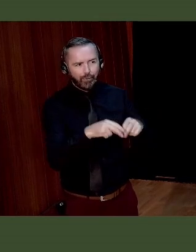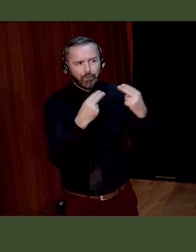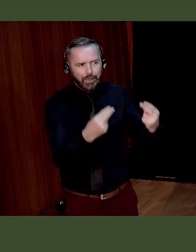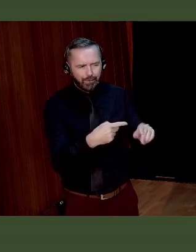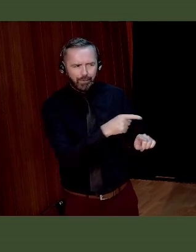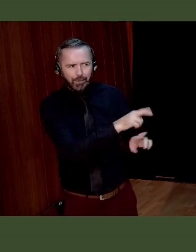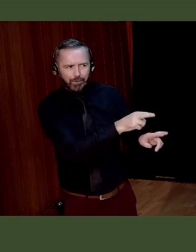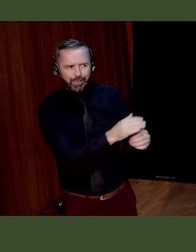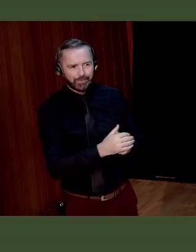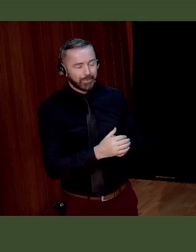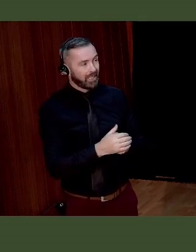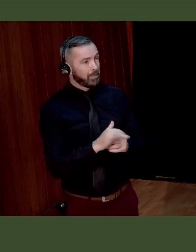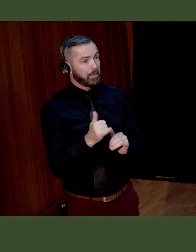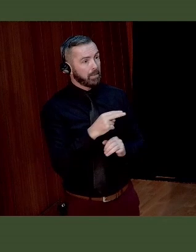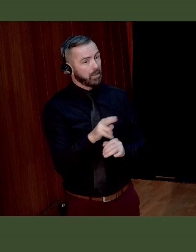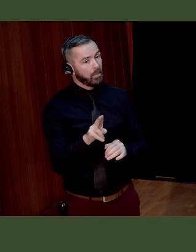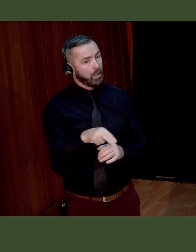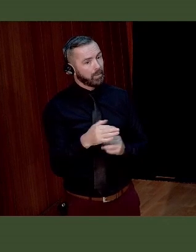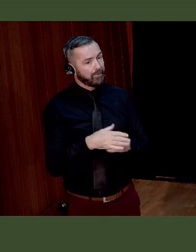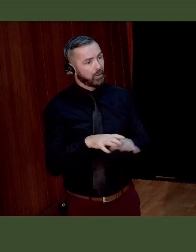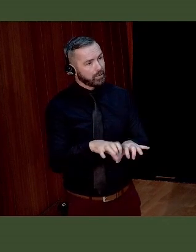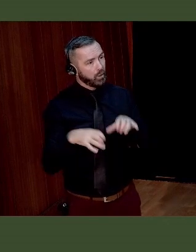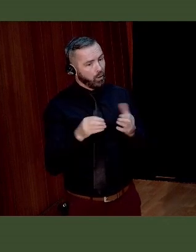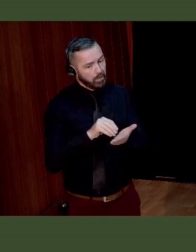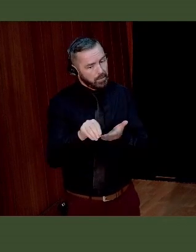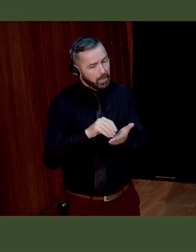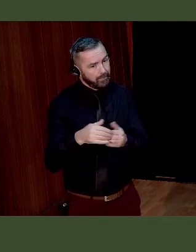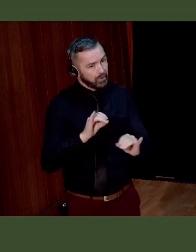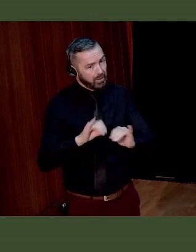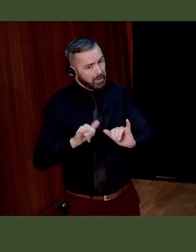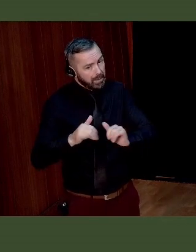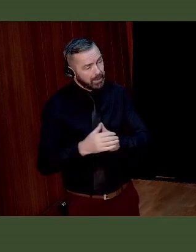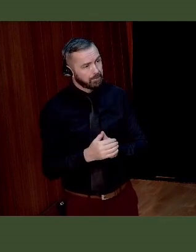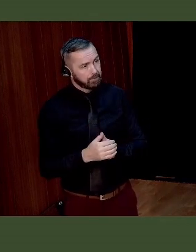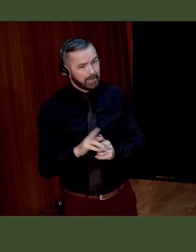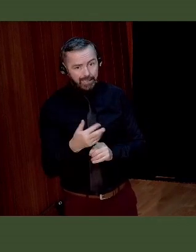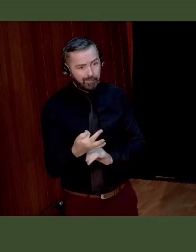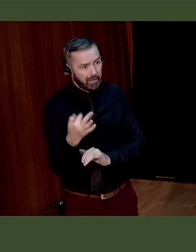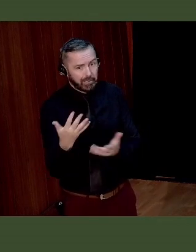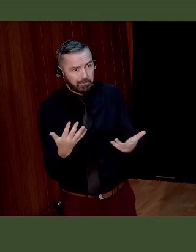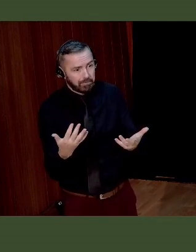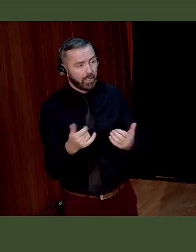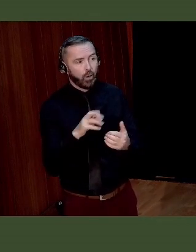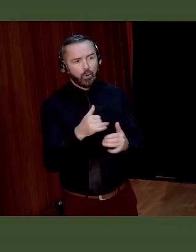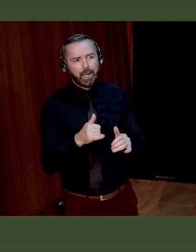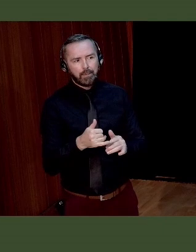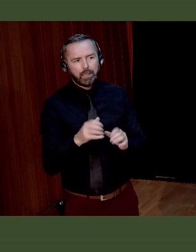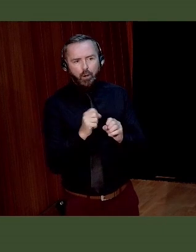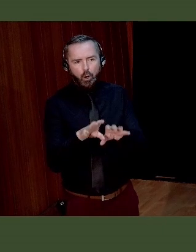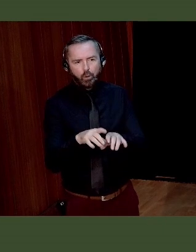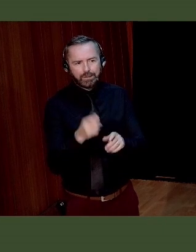needed? Was it not possible for the Dáil to find or pay for interpreters? Or perhaps the delegates had